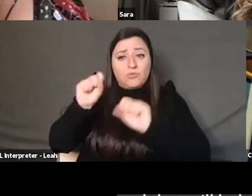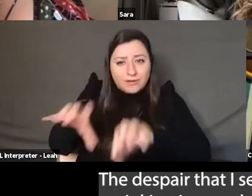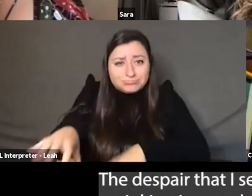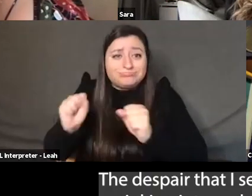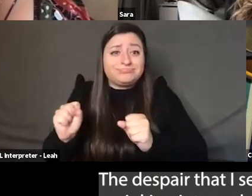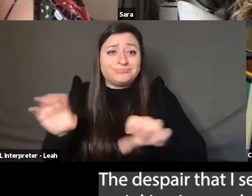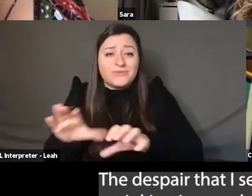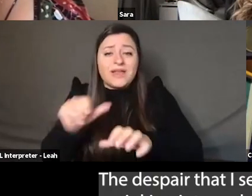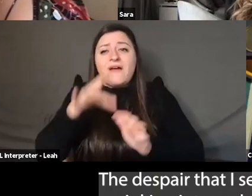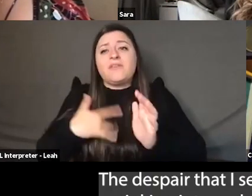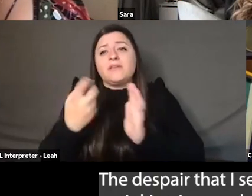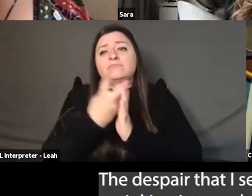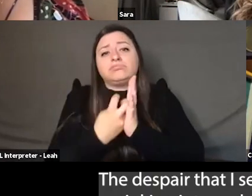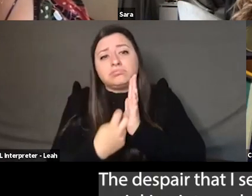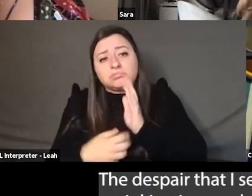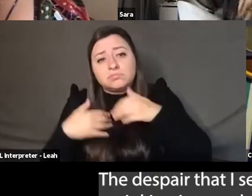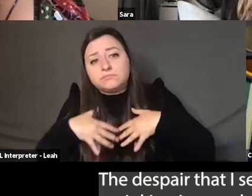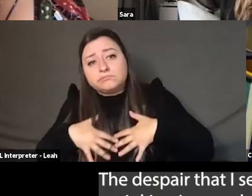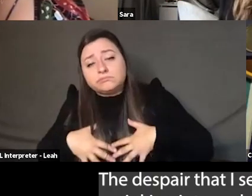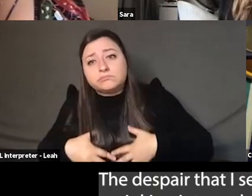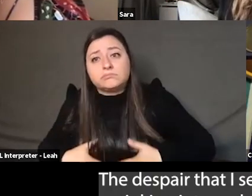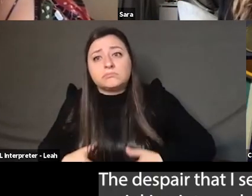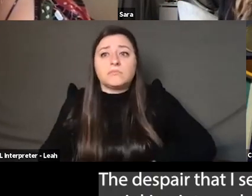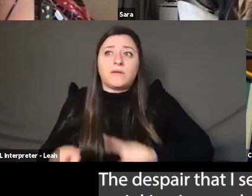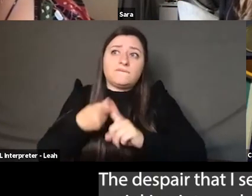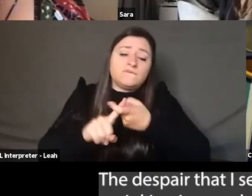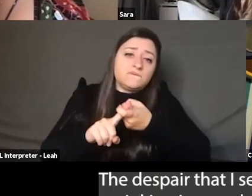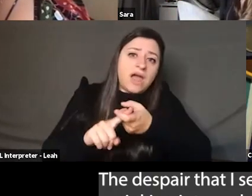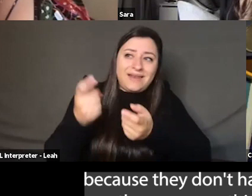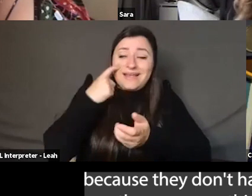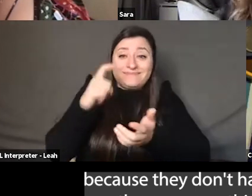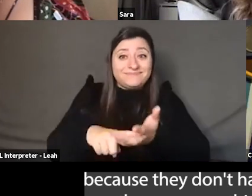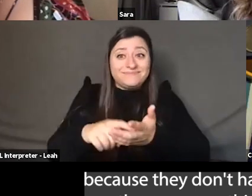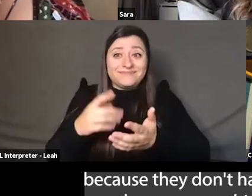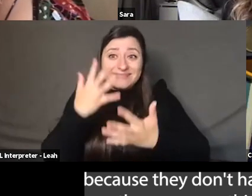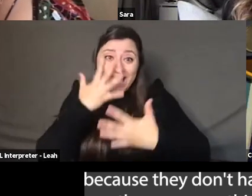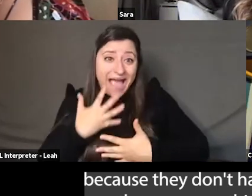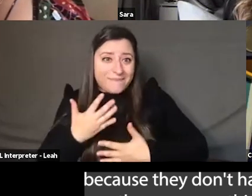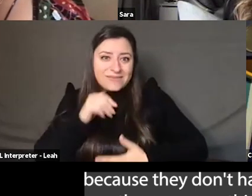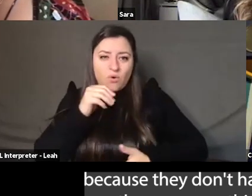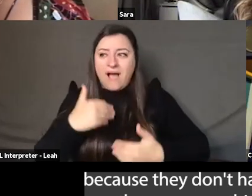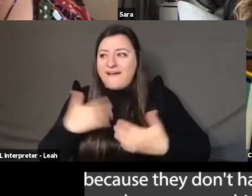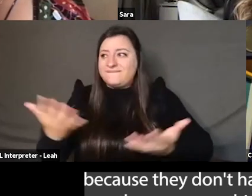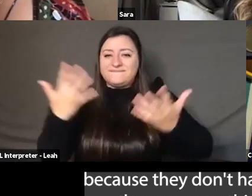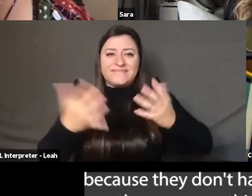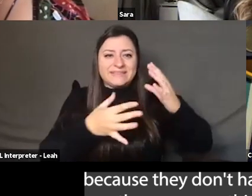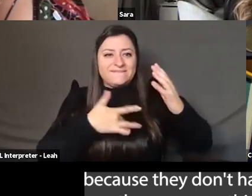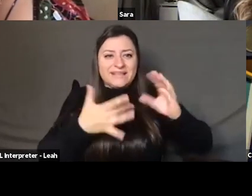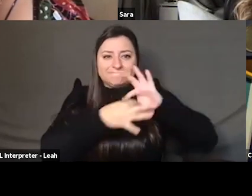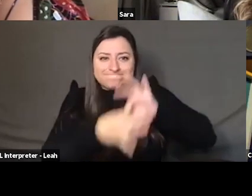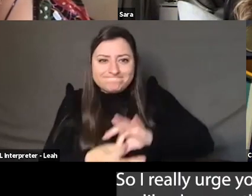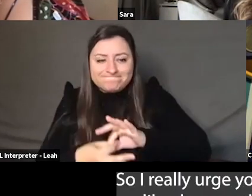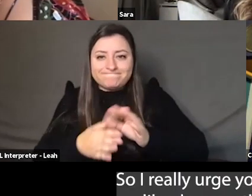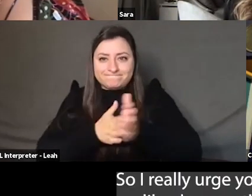sink in the despair that I see all of my friends sinking into and wanting to leave because they don't have something tying them or something driving